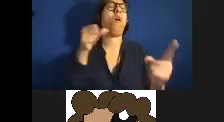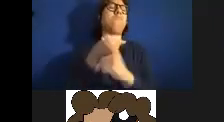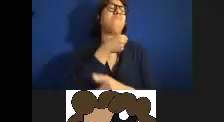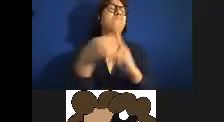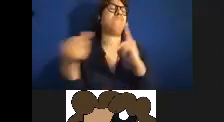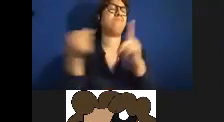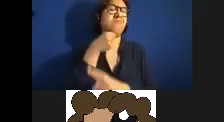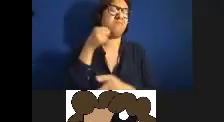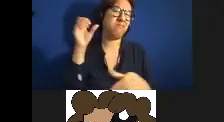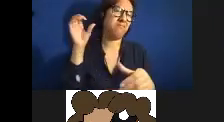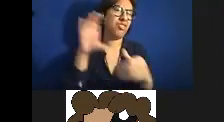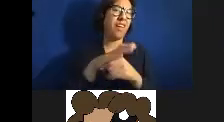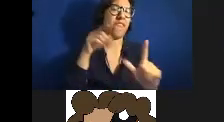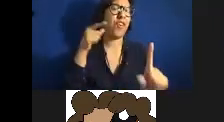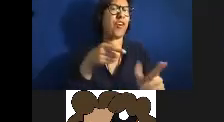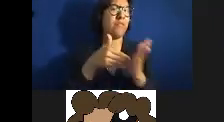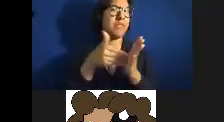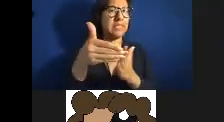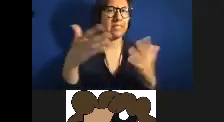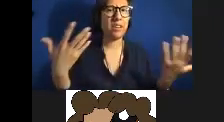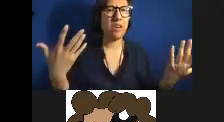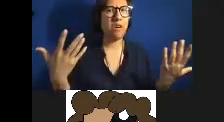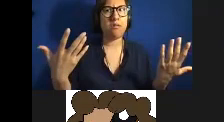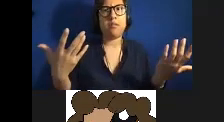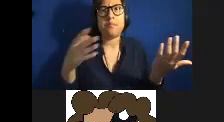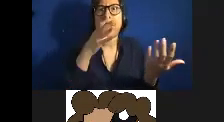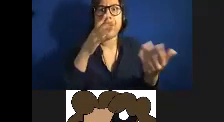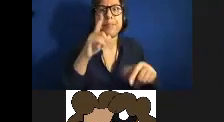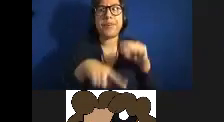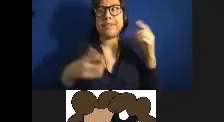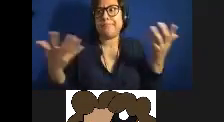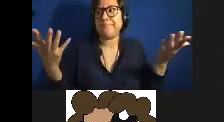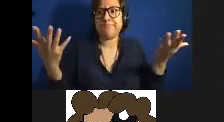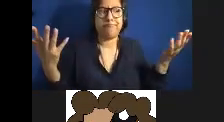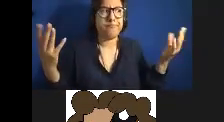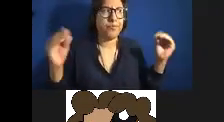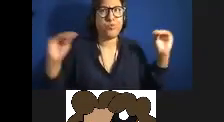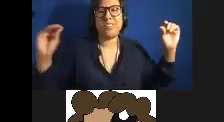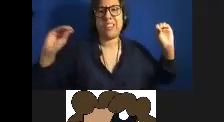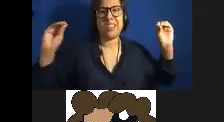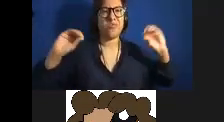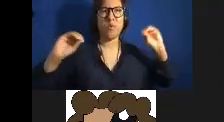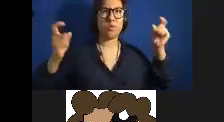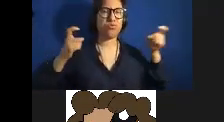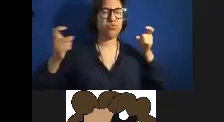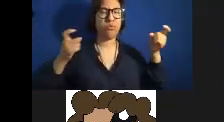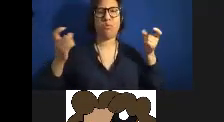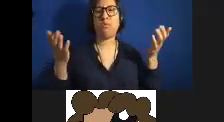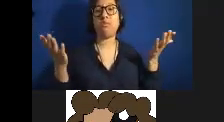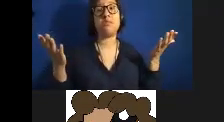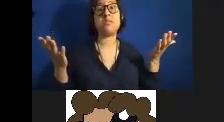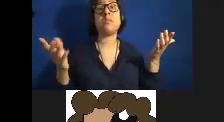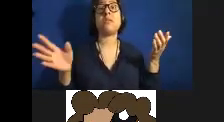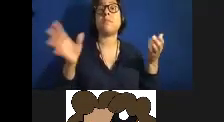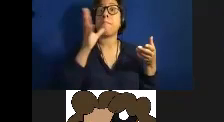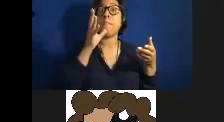And essentially there was nothing that she could do. And she